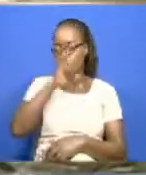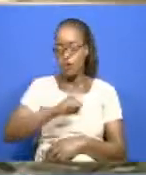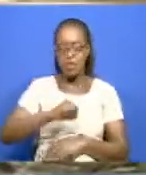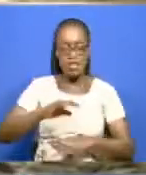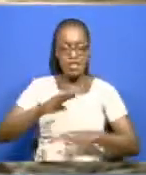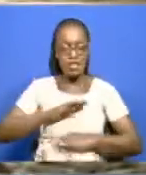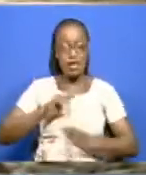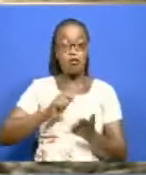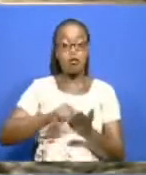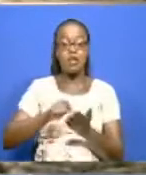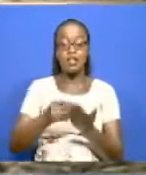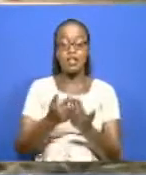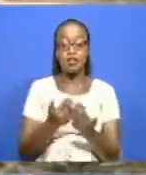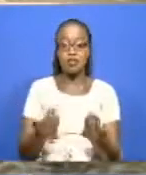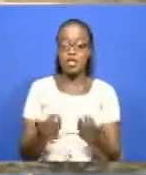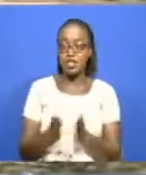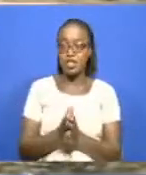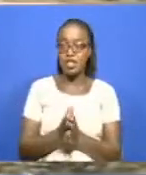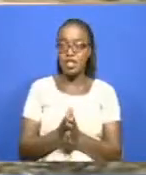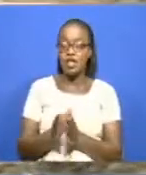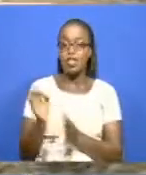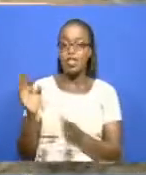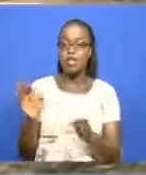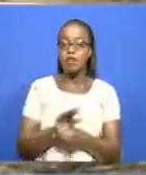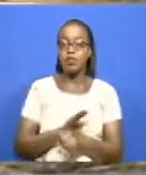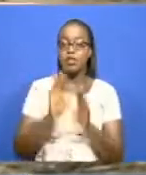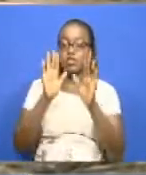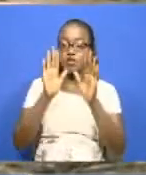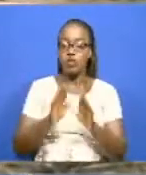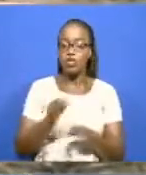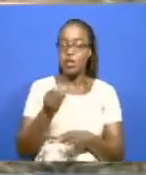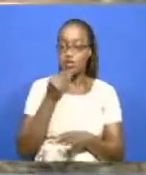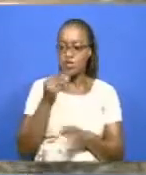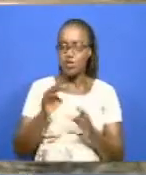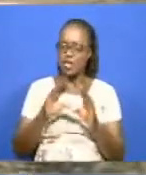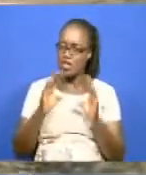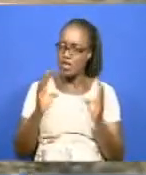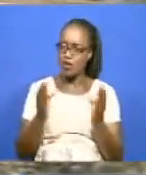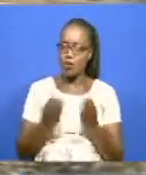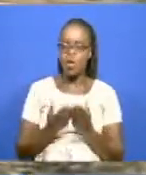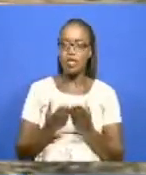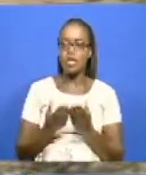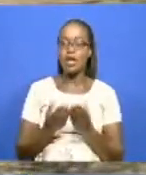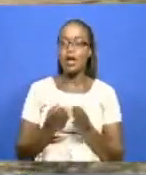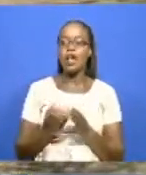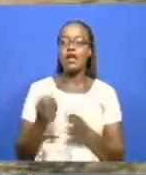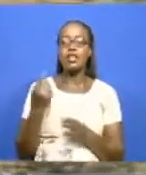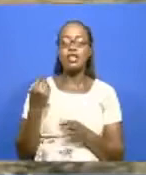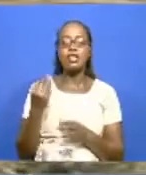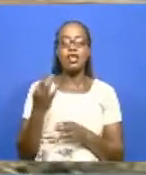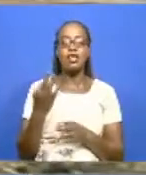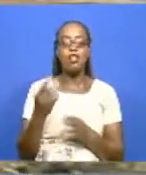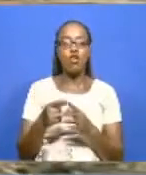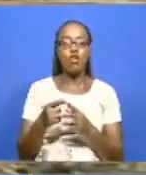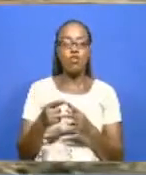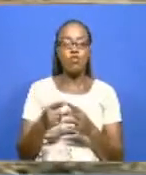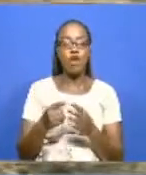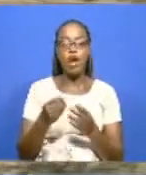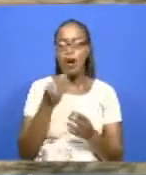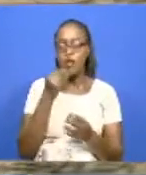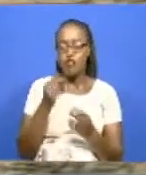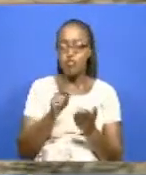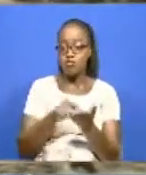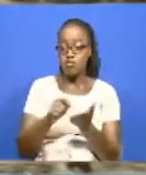material. Cassava is the third most important food and cash crop in the world and accounts for a third of the total production of staple food crops